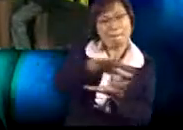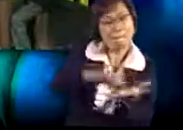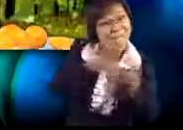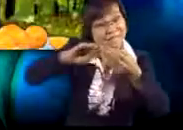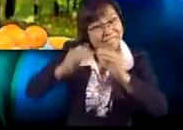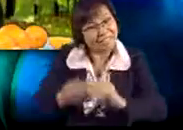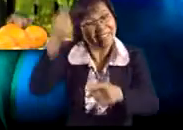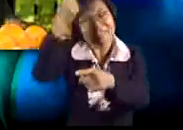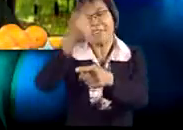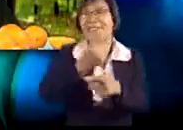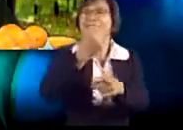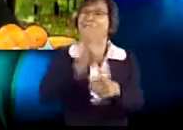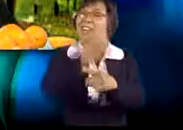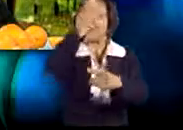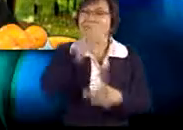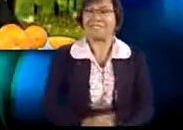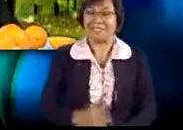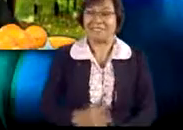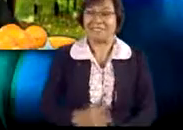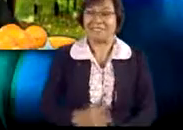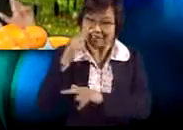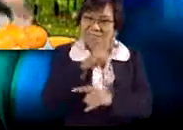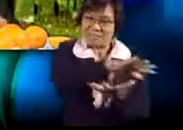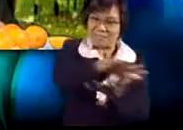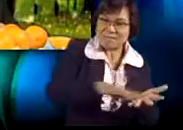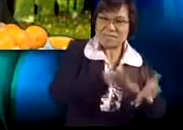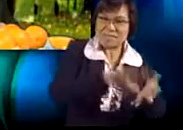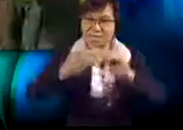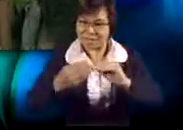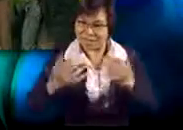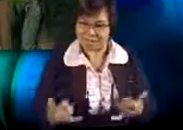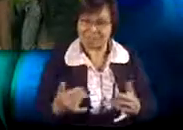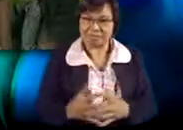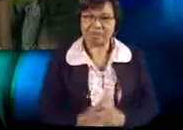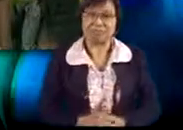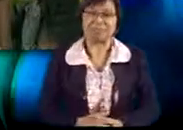number. Correct. Now, let's see this mixed number.